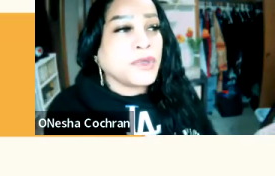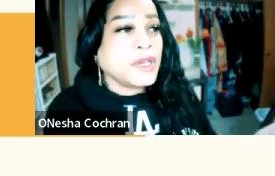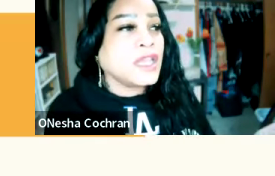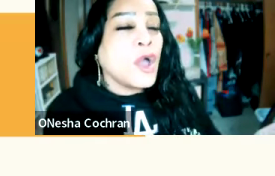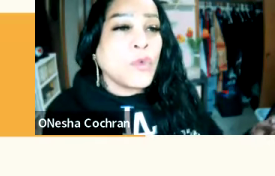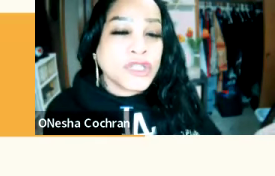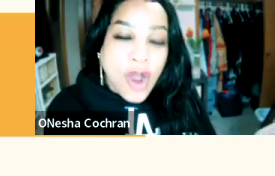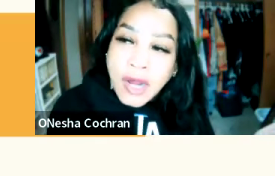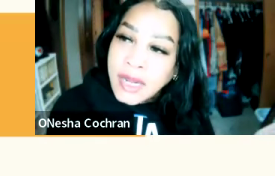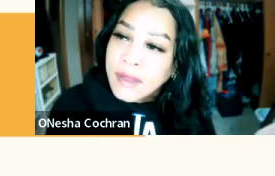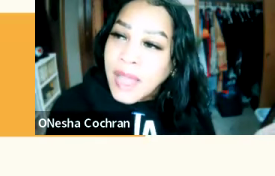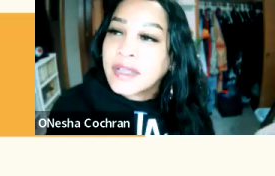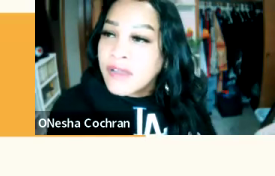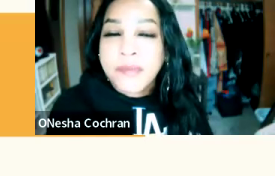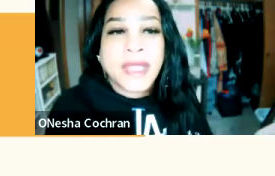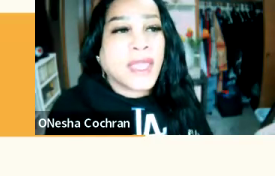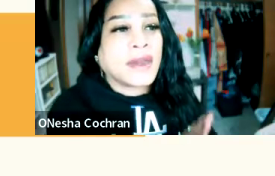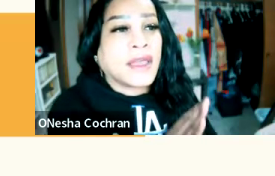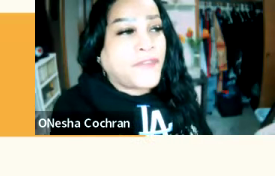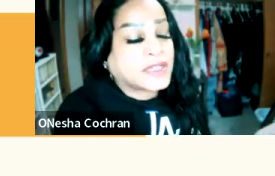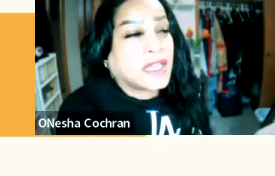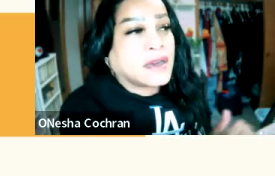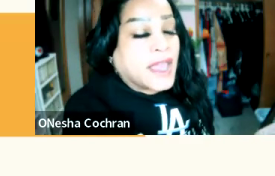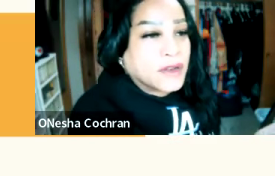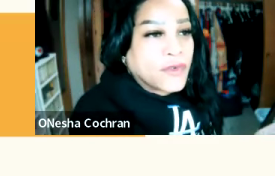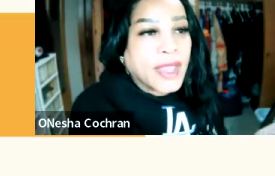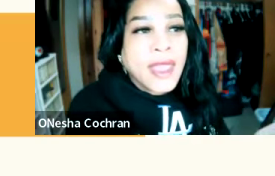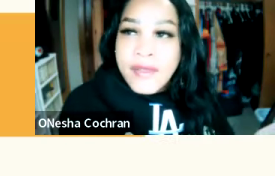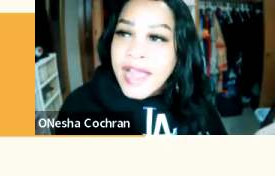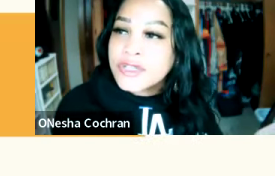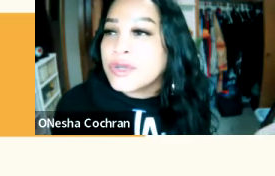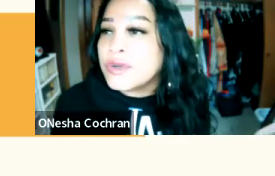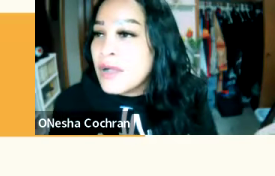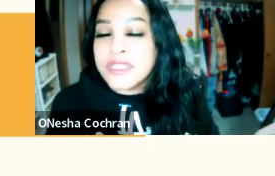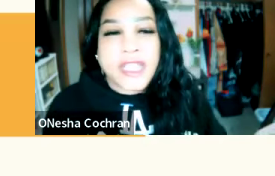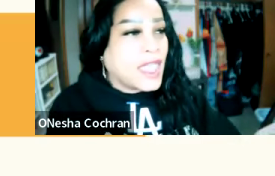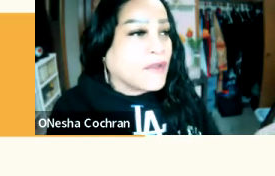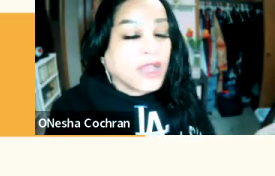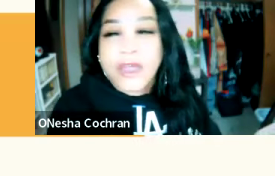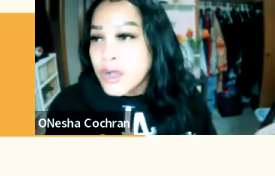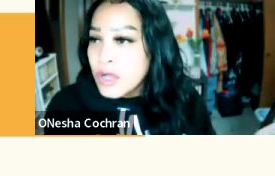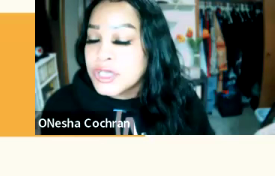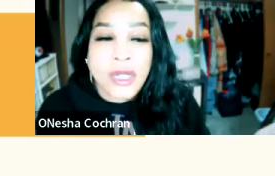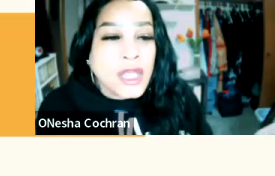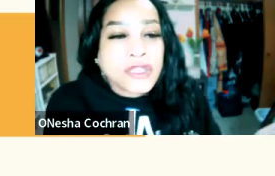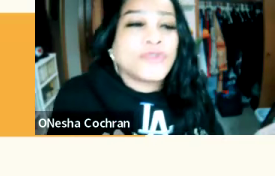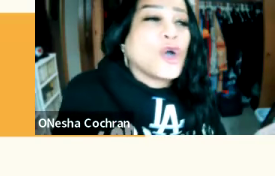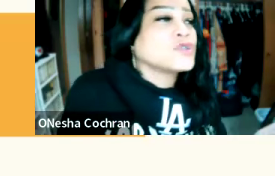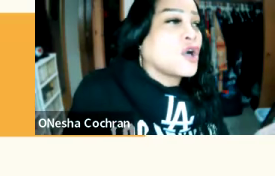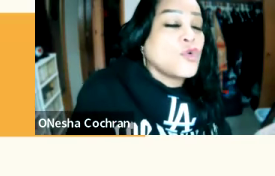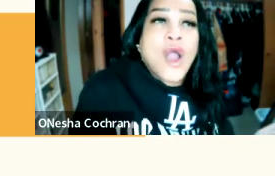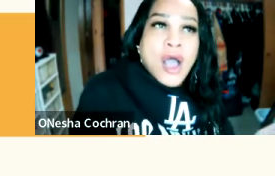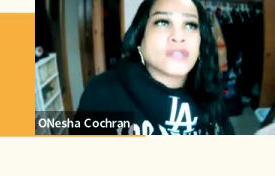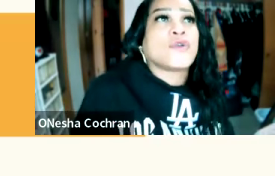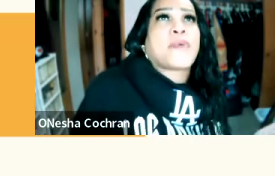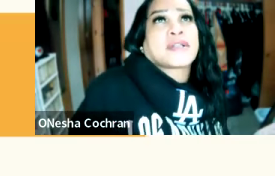American community was targeted by the government and affected in a negative way, and that trickled out to every other culture. So